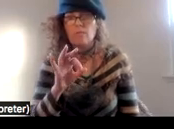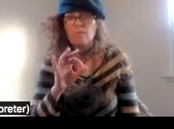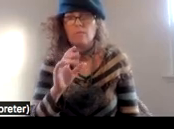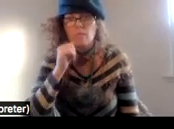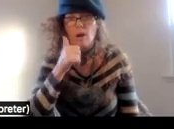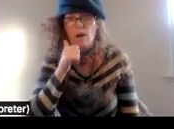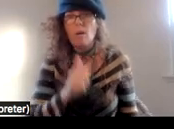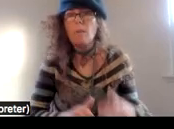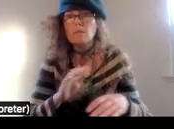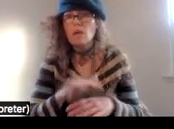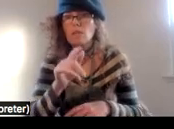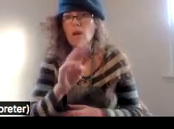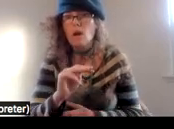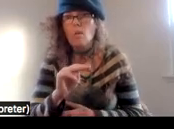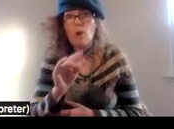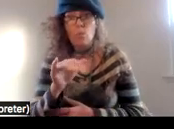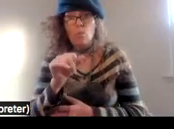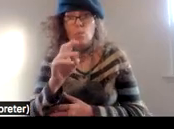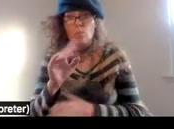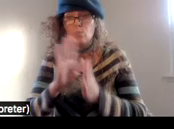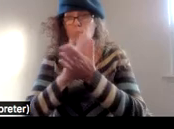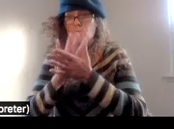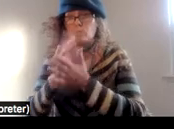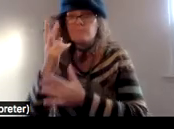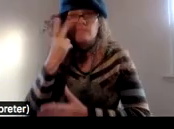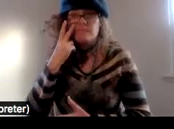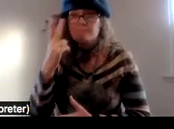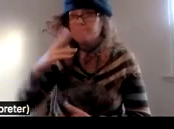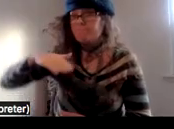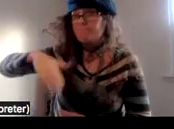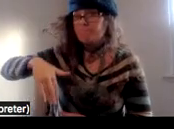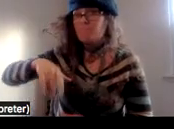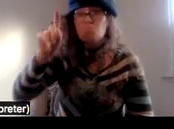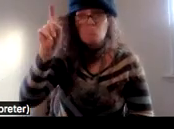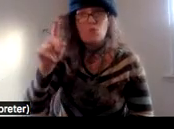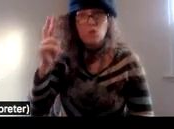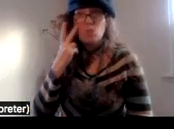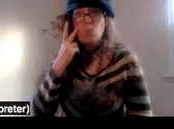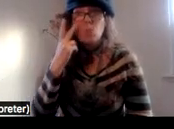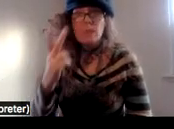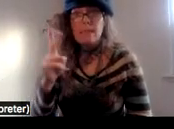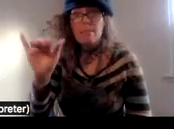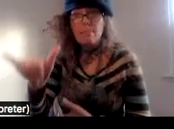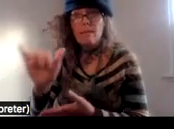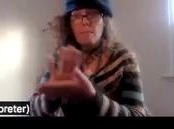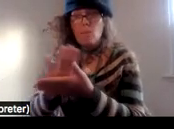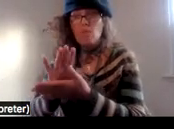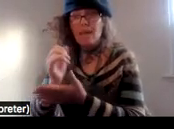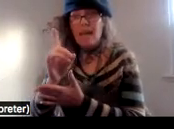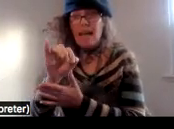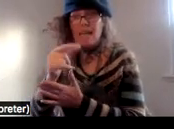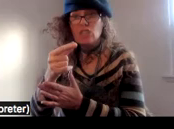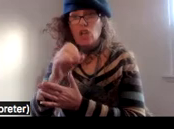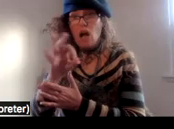movie that if you haven't seen it you should see it because it's like a they keep um